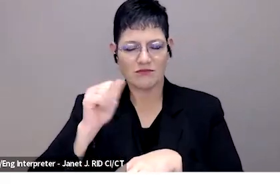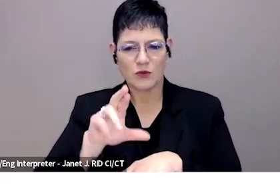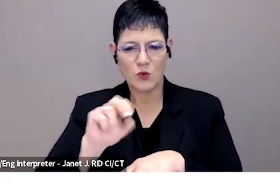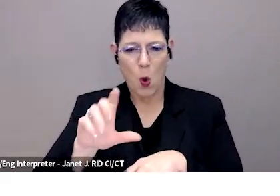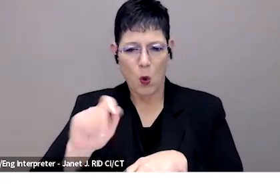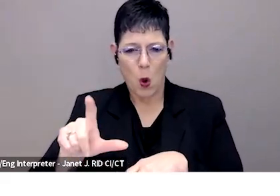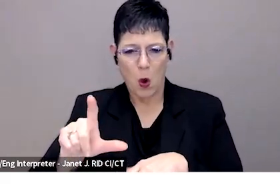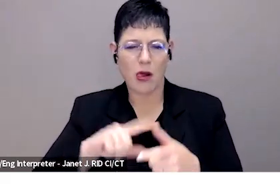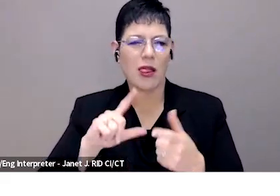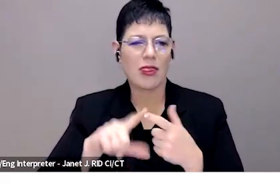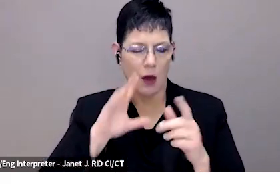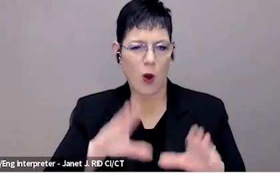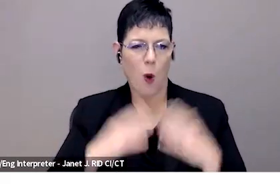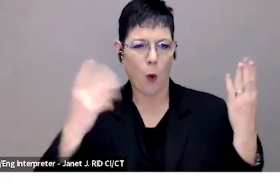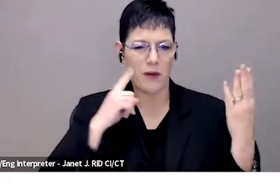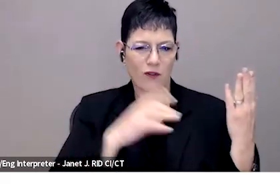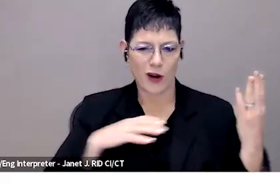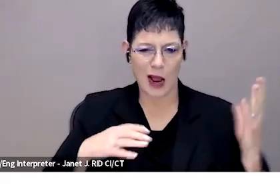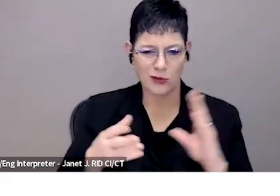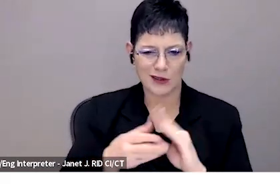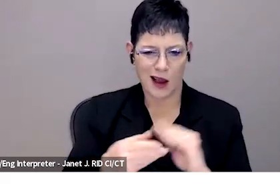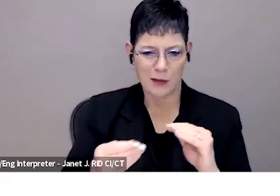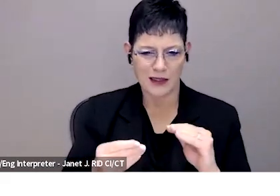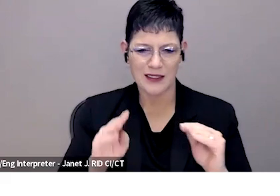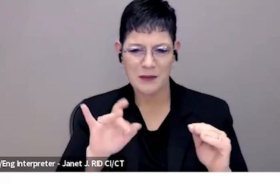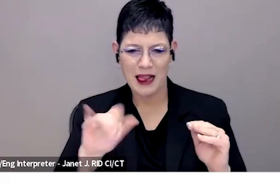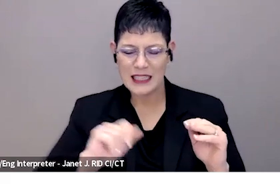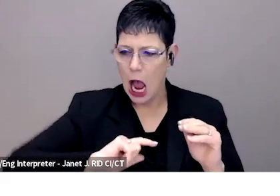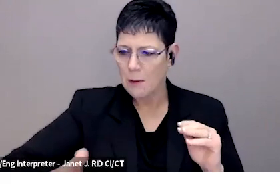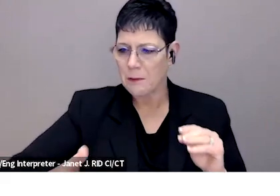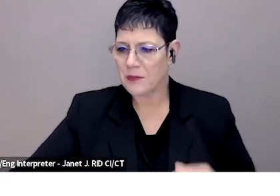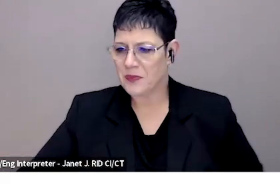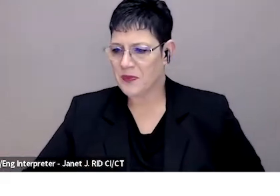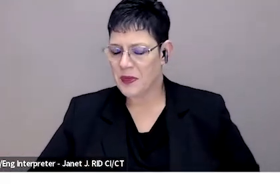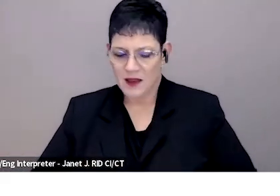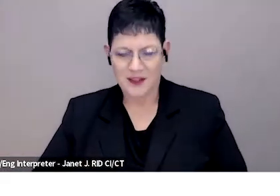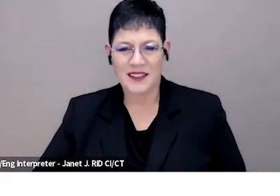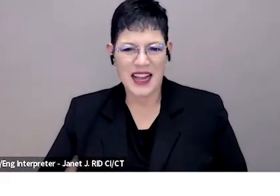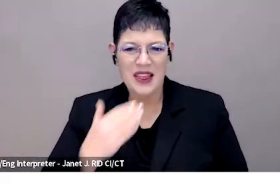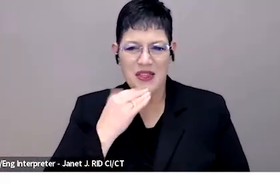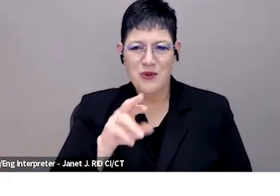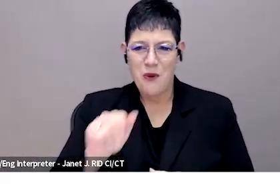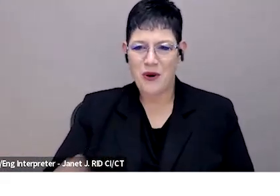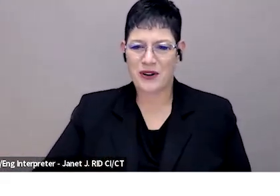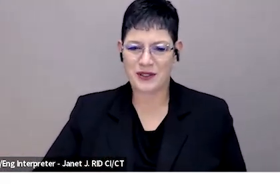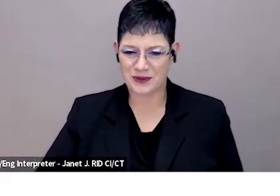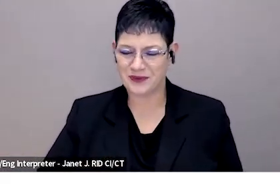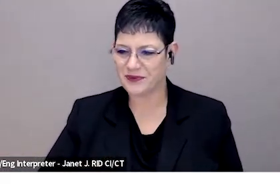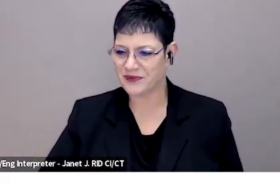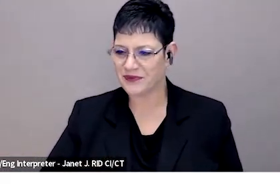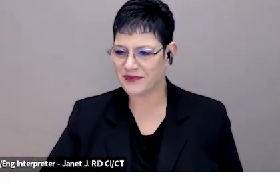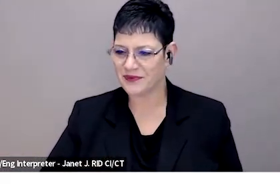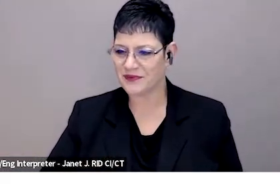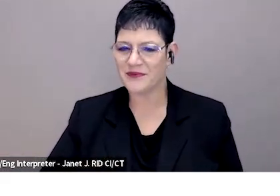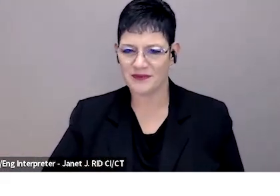open the floor to council members for a few comments. Melissa, over to you. Thank you, Maura. So to begin the